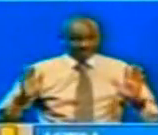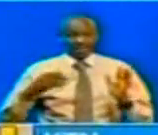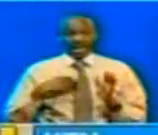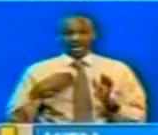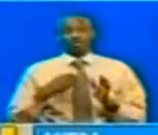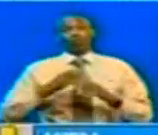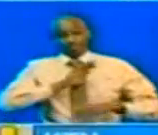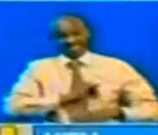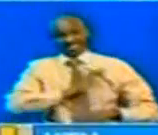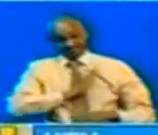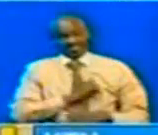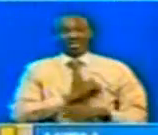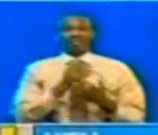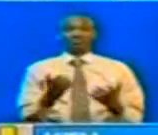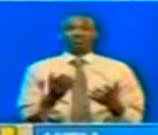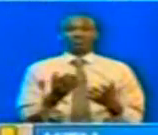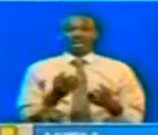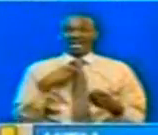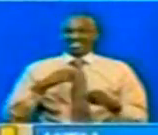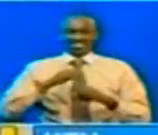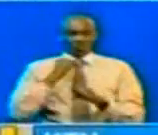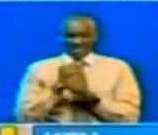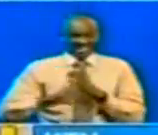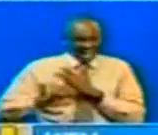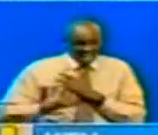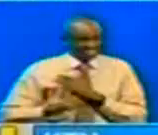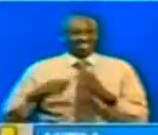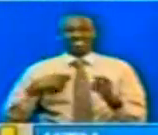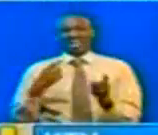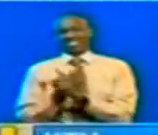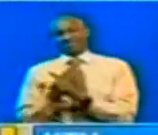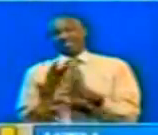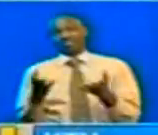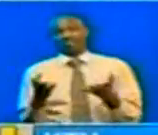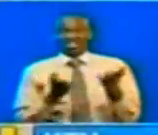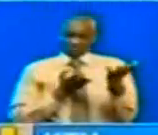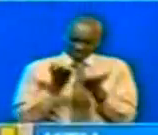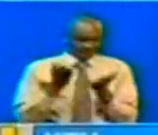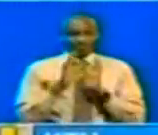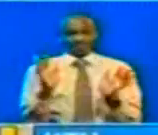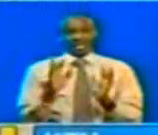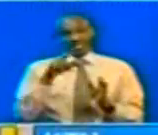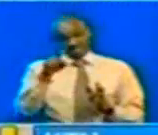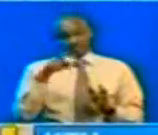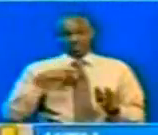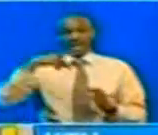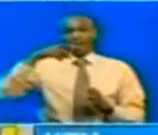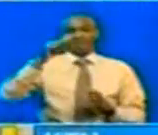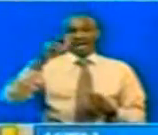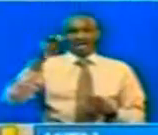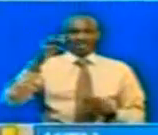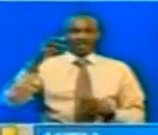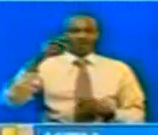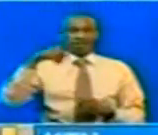and perseverance and resilience and hard work and servitude. That is what is called paramilitary training. So it's